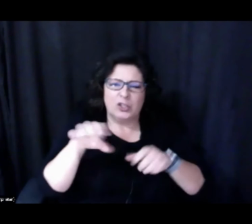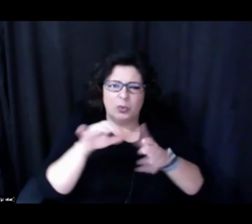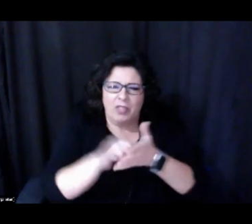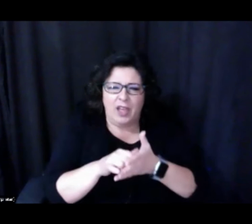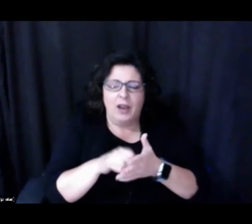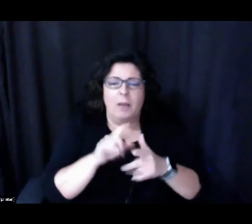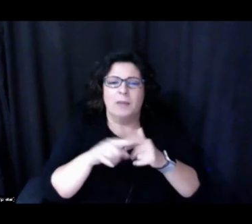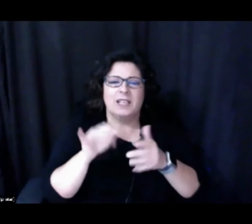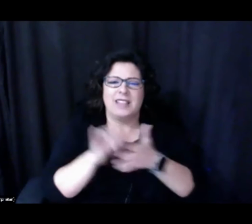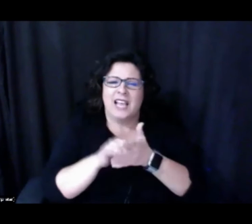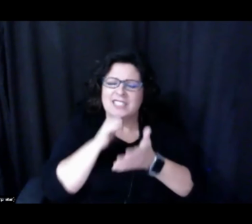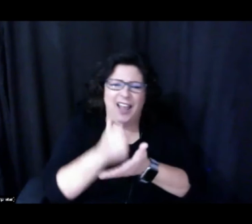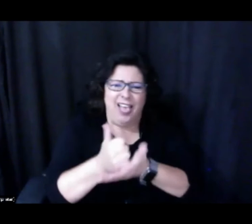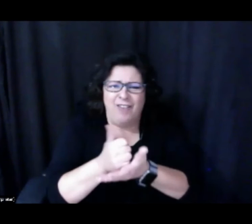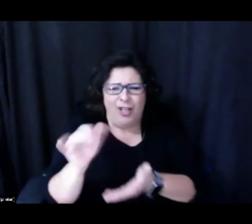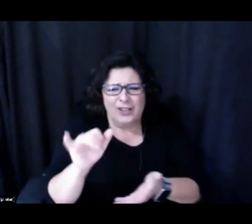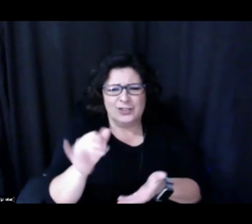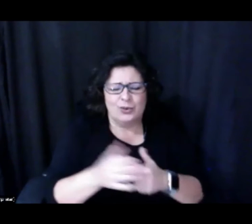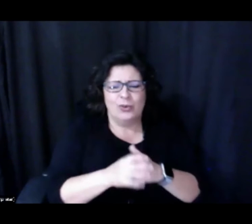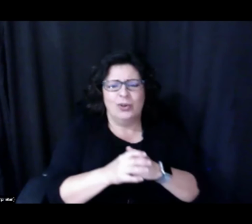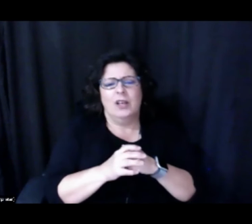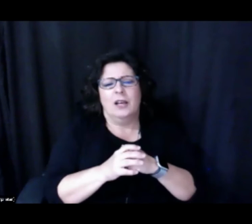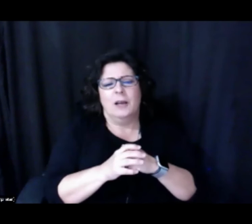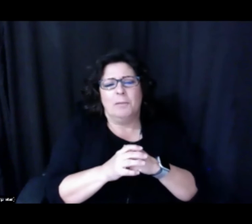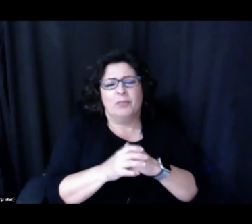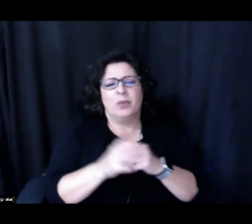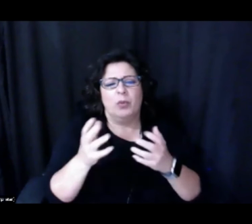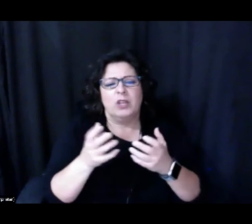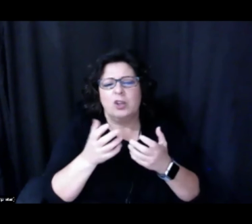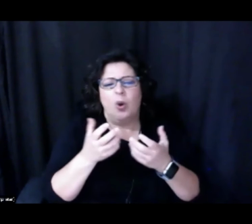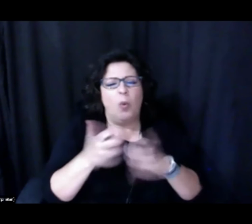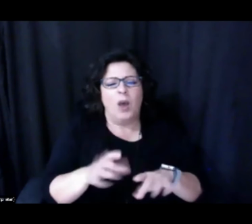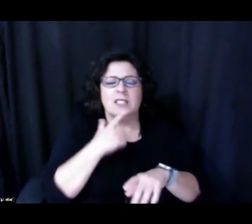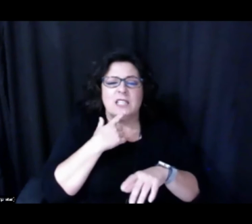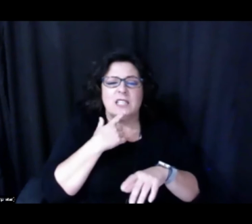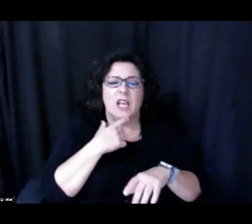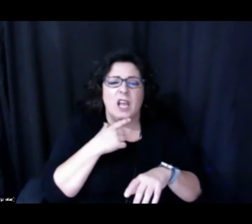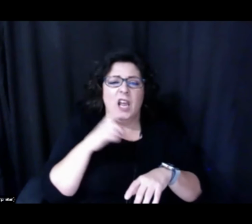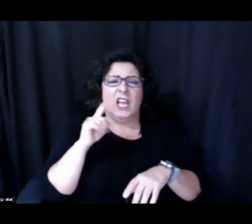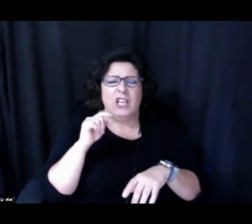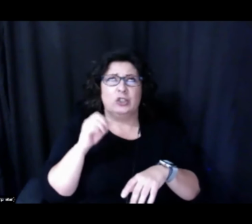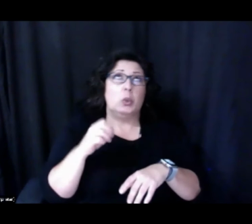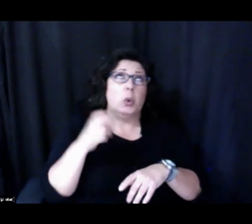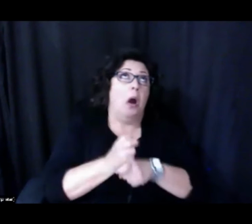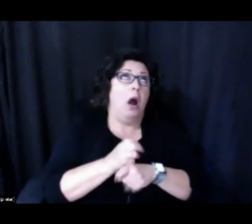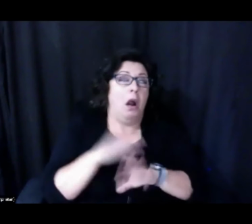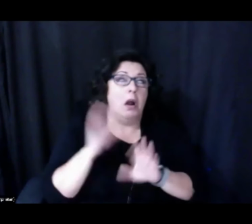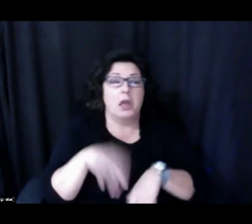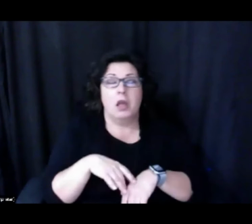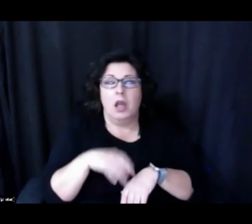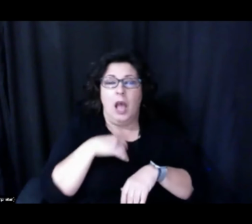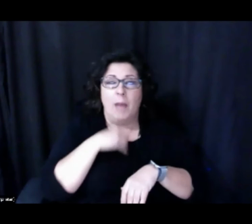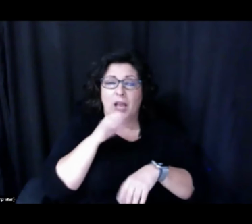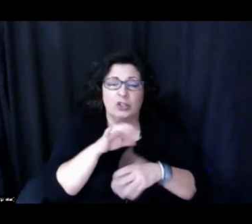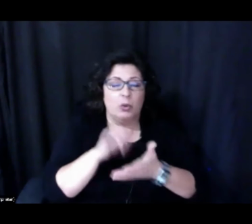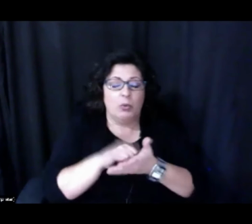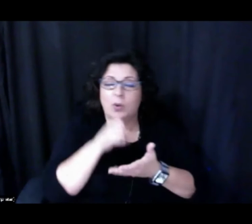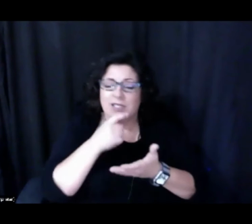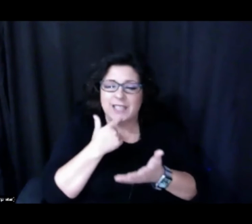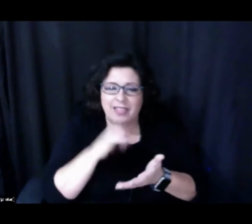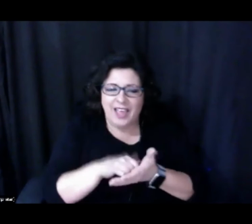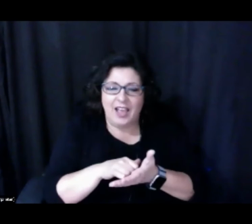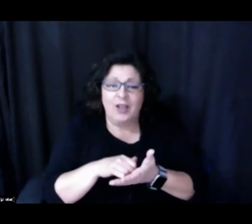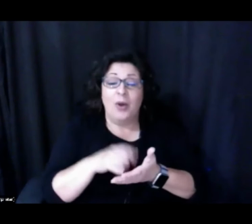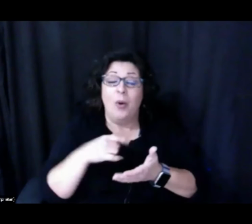Because that's not helpful either. And we also don't want to say, oh, it's too hard. Like, this is just hard, I'm not going to do it. Because when we